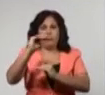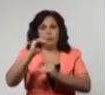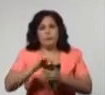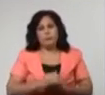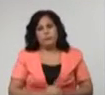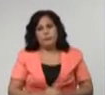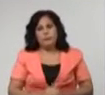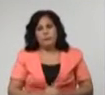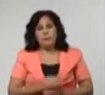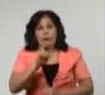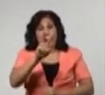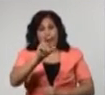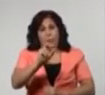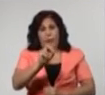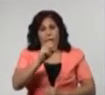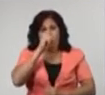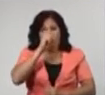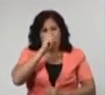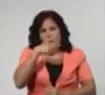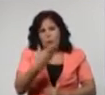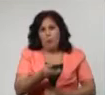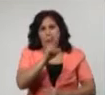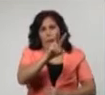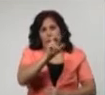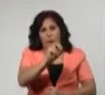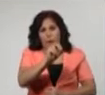49.6%, and